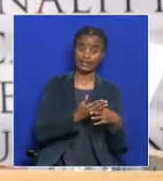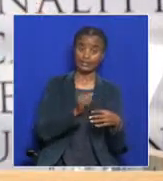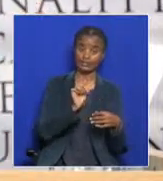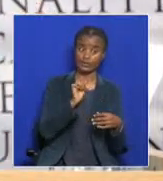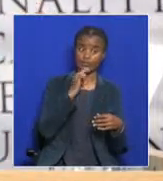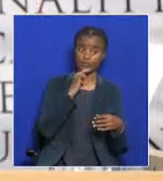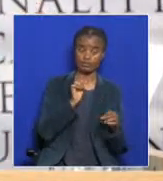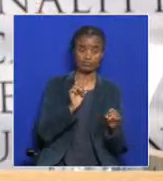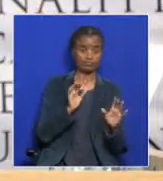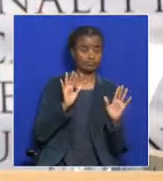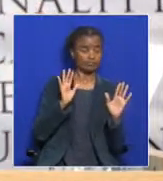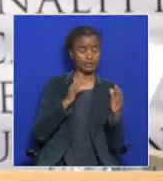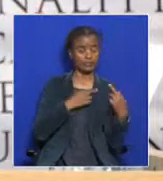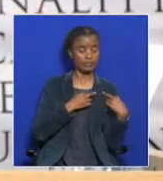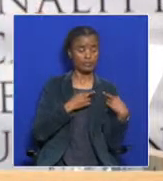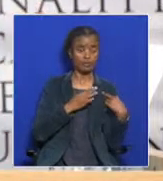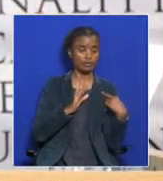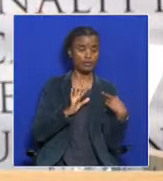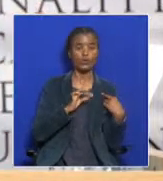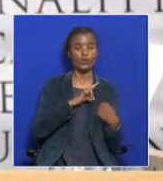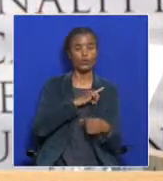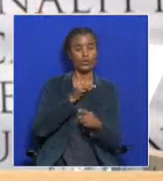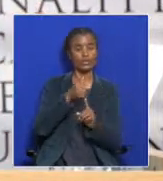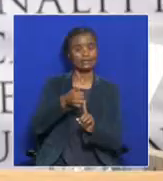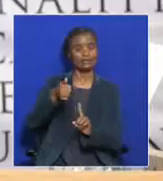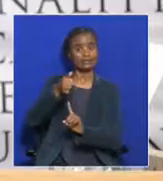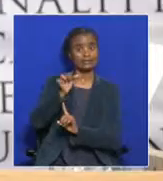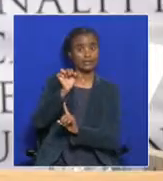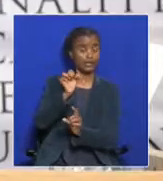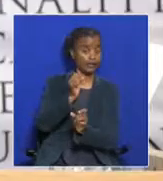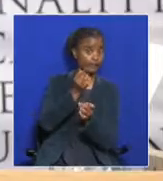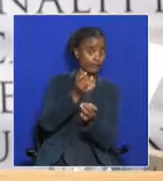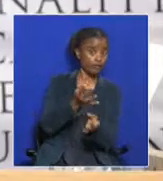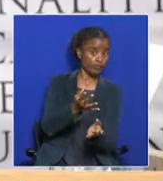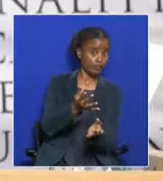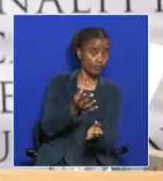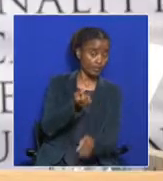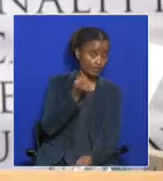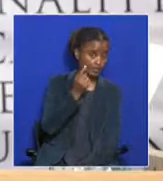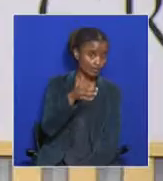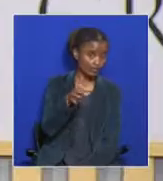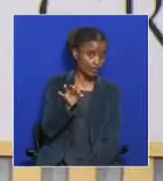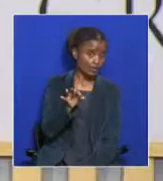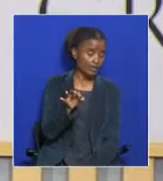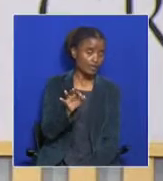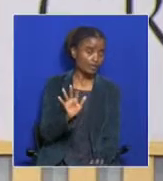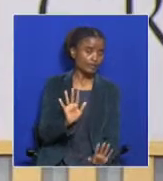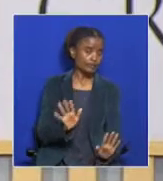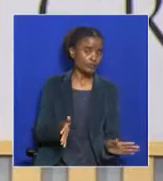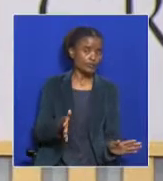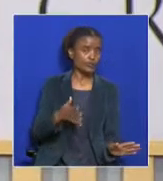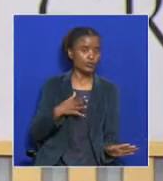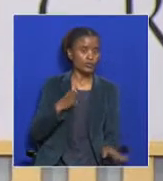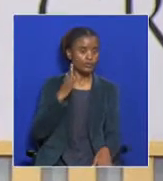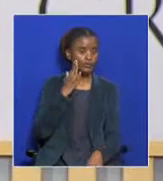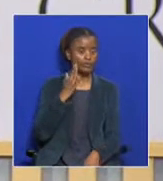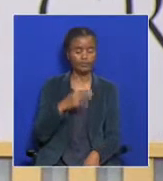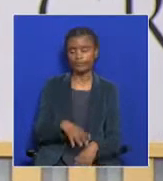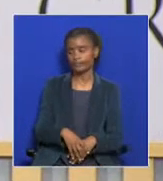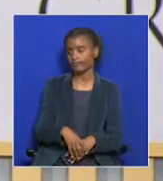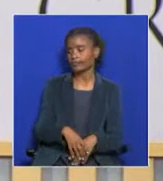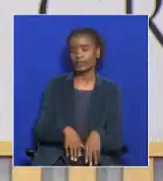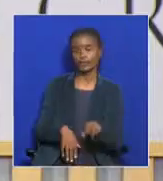your senior had so directed you. Am I understanding you correctly? That's all I need to test. No, it's not gave up responsibility, Okay.